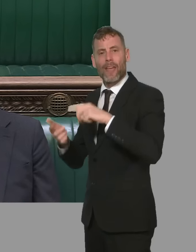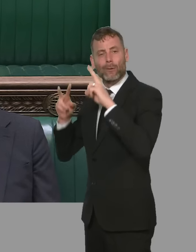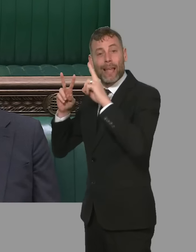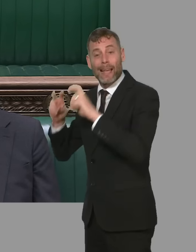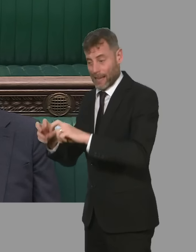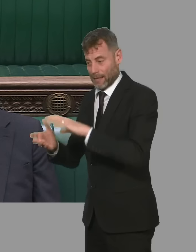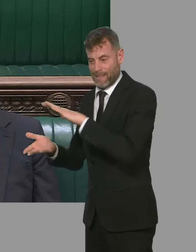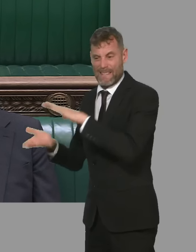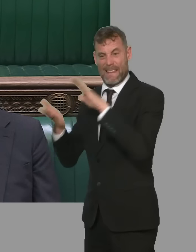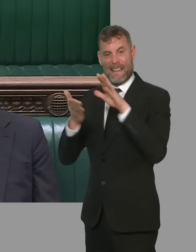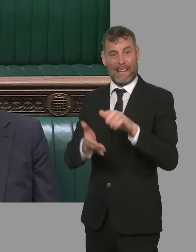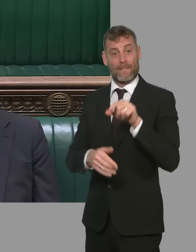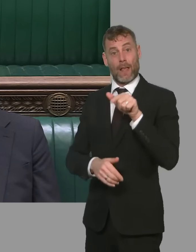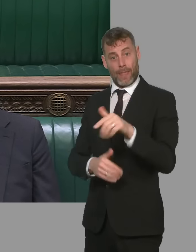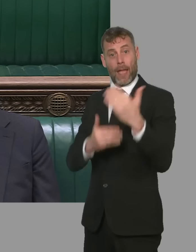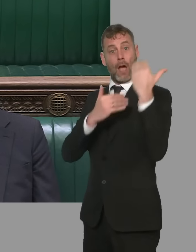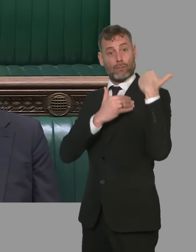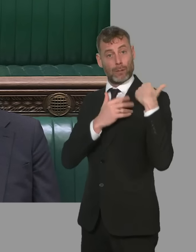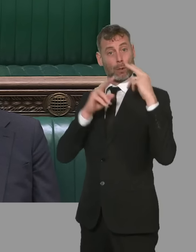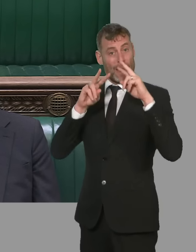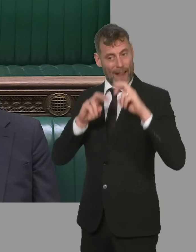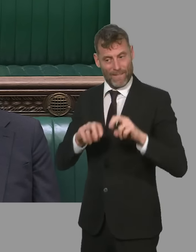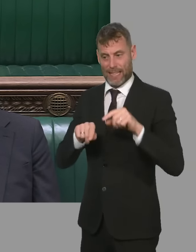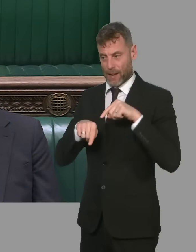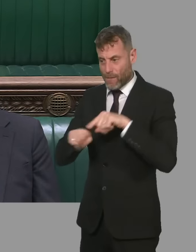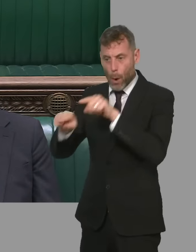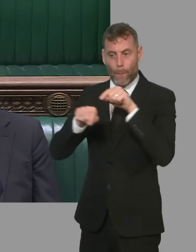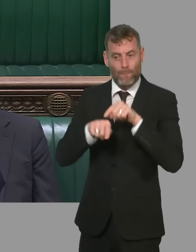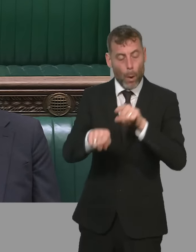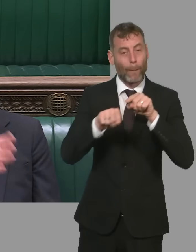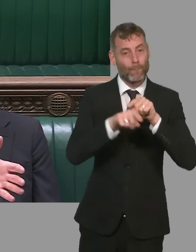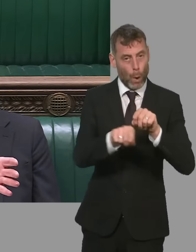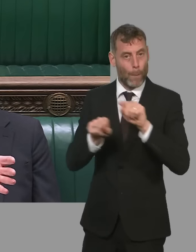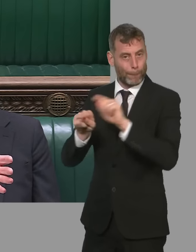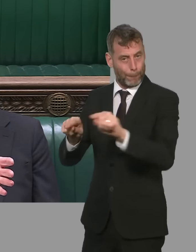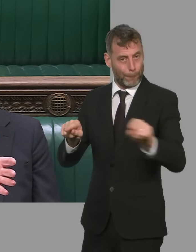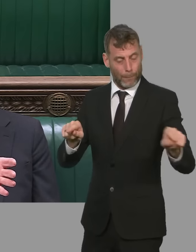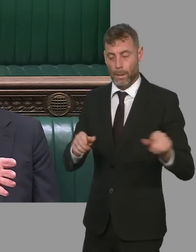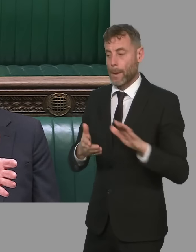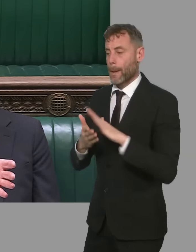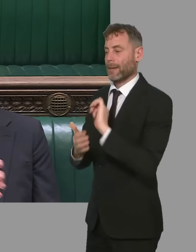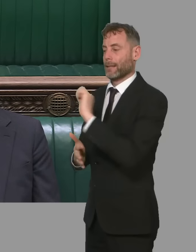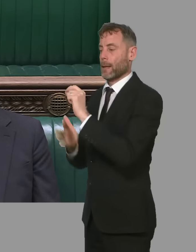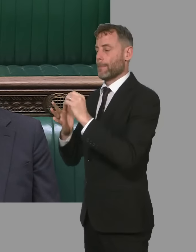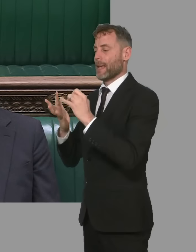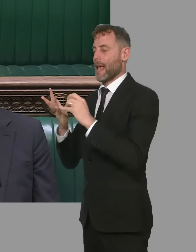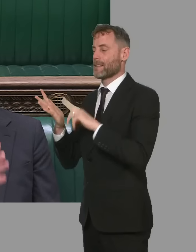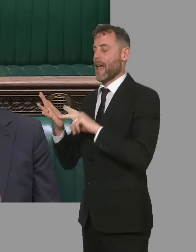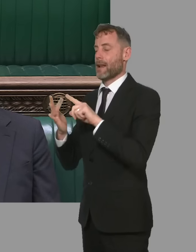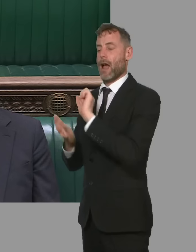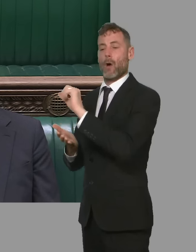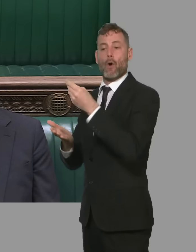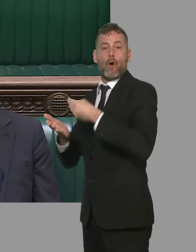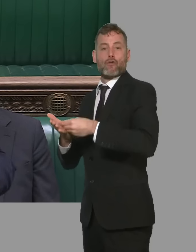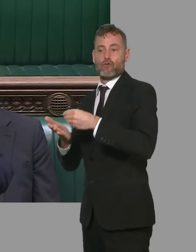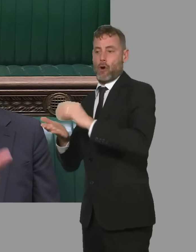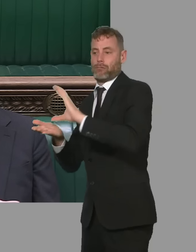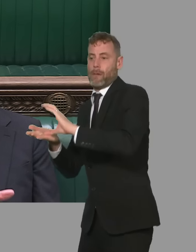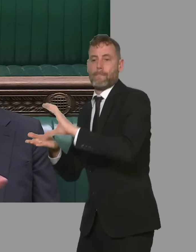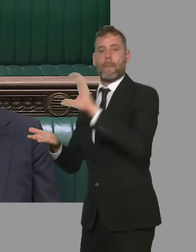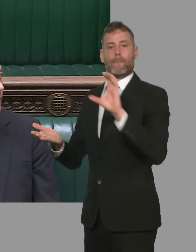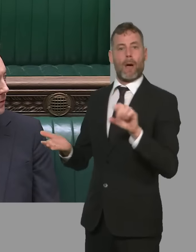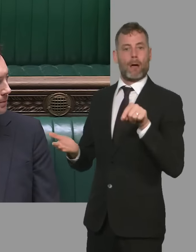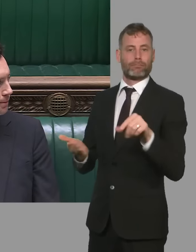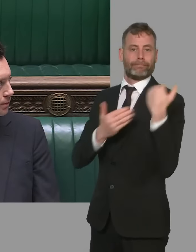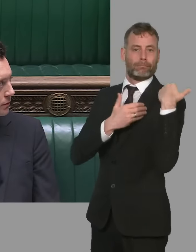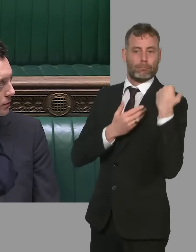that cost has been transferred to the Legacy Commission. Whoever is investigating them, whatever the system is, they will